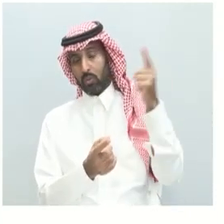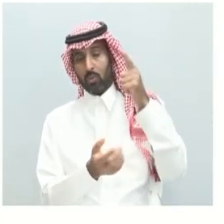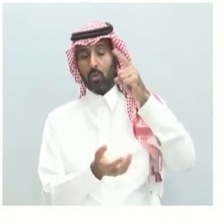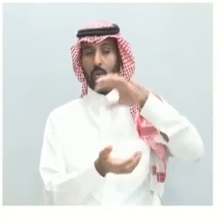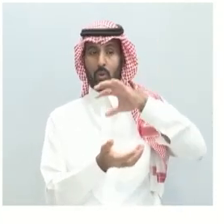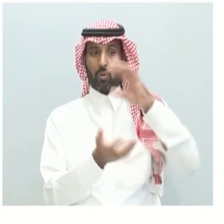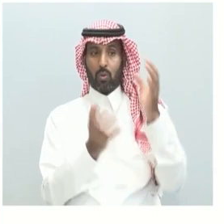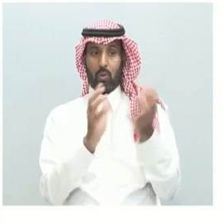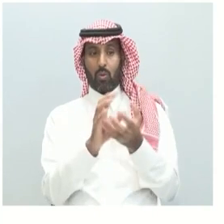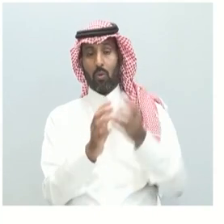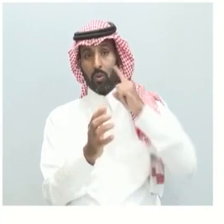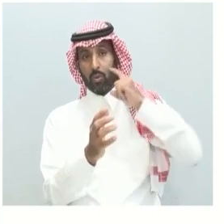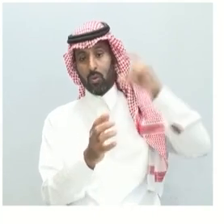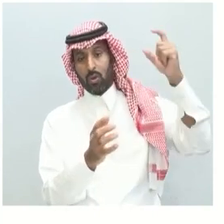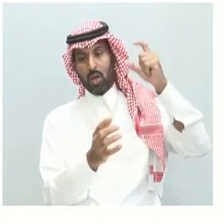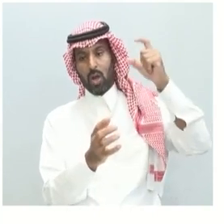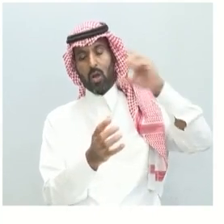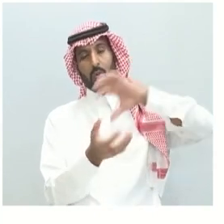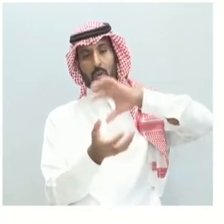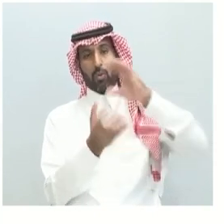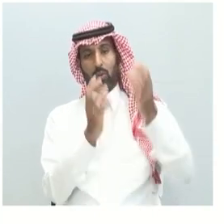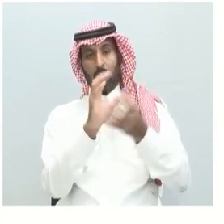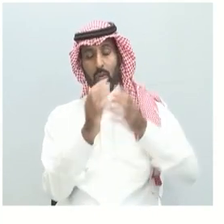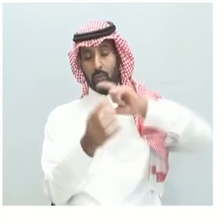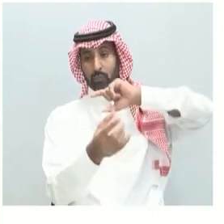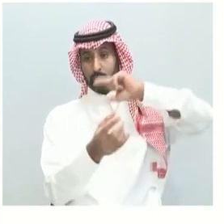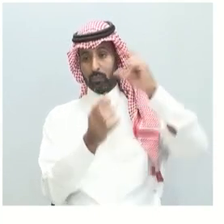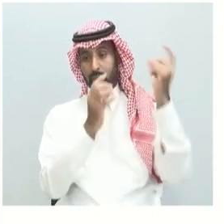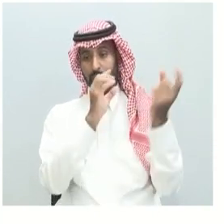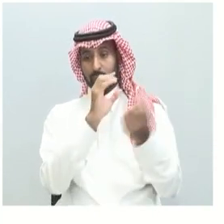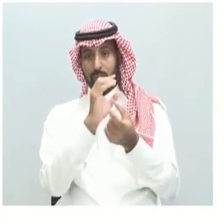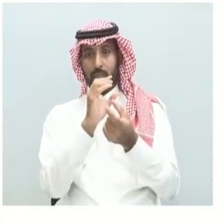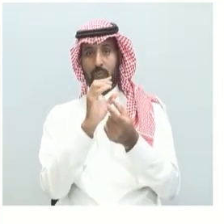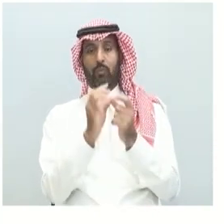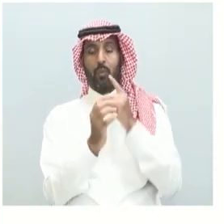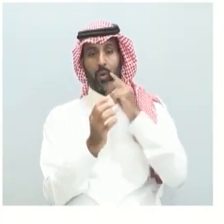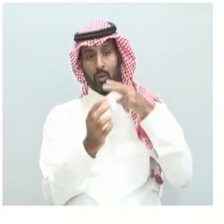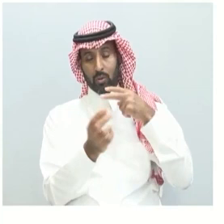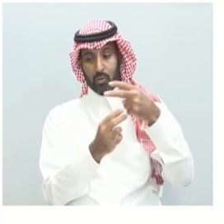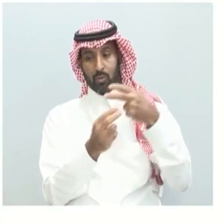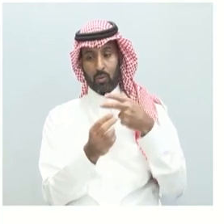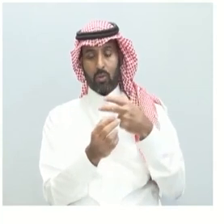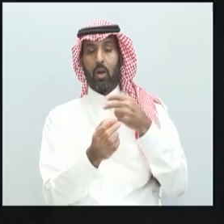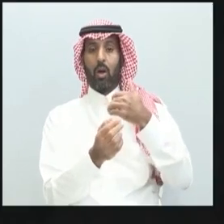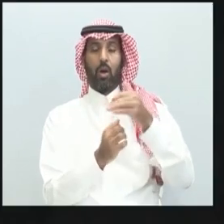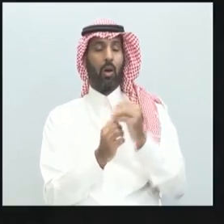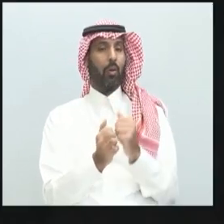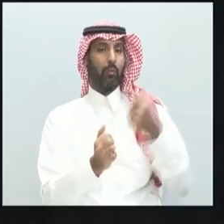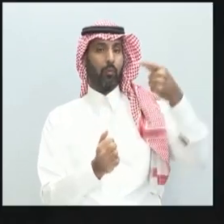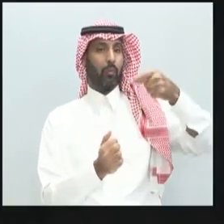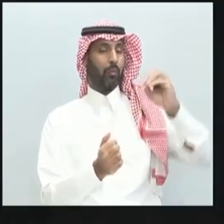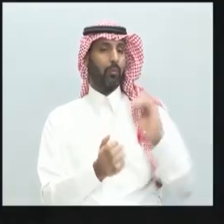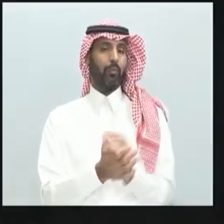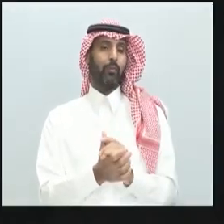Go. The moon around the earth and the verb go. So what's the answer